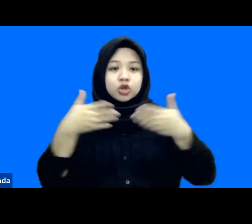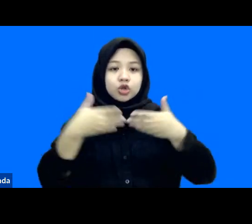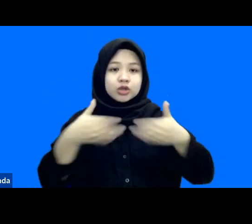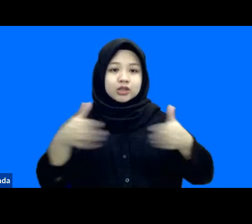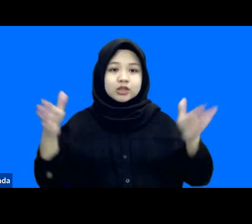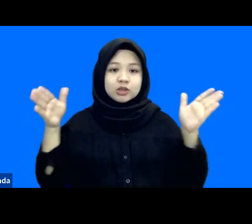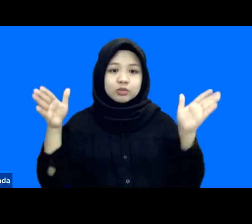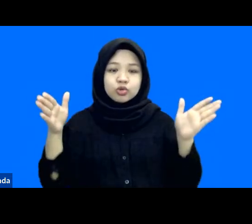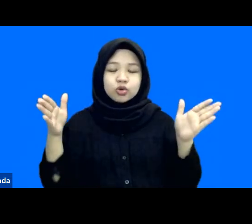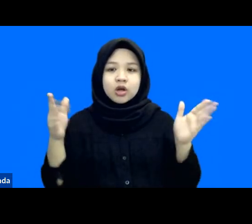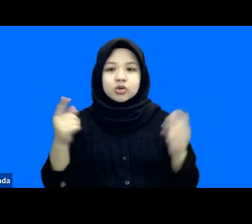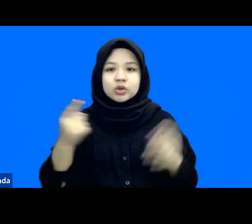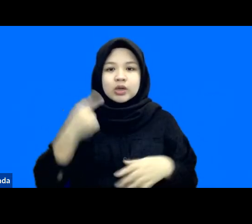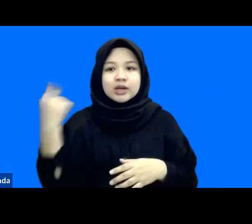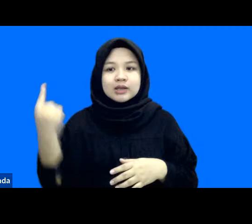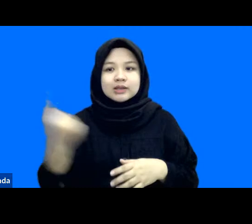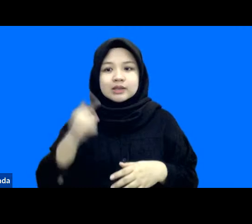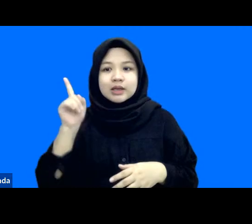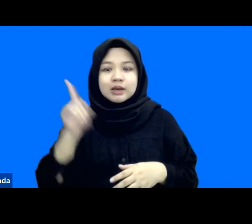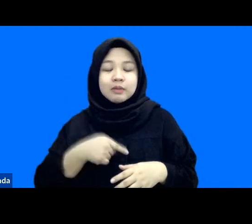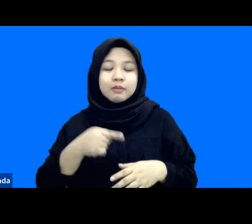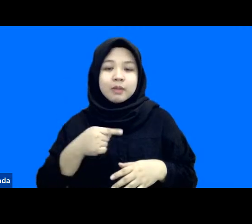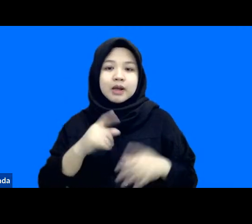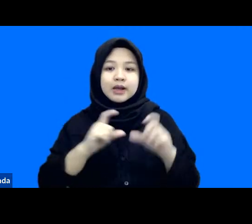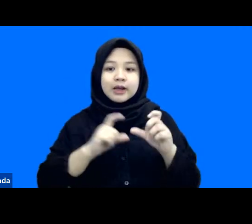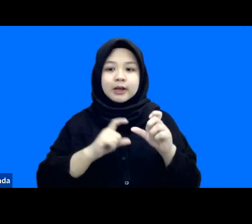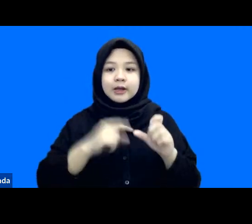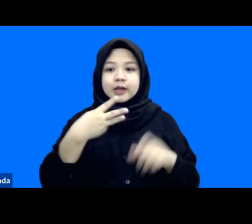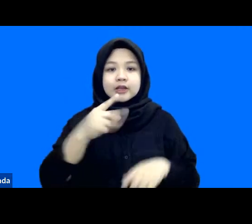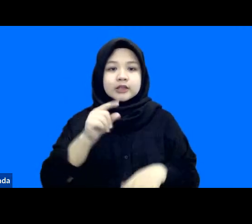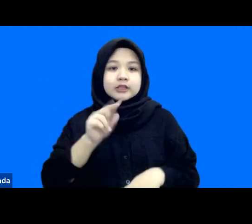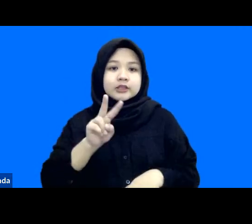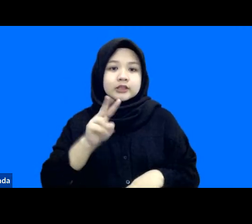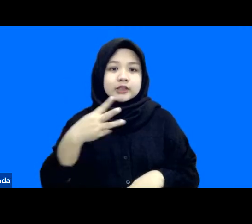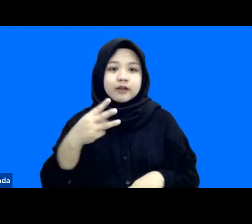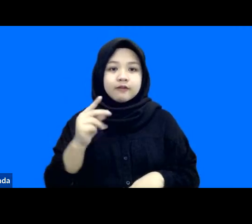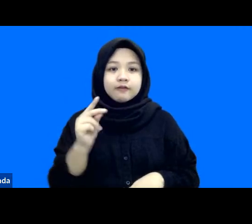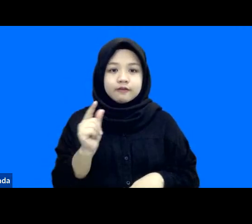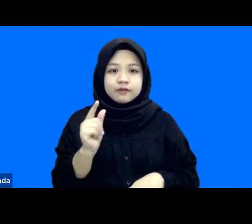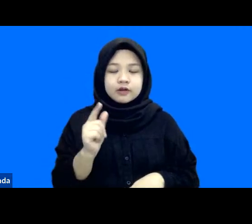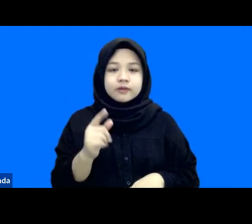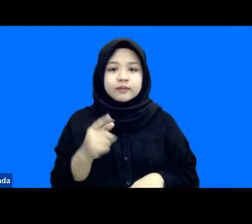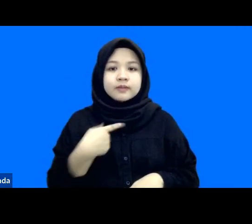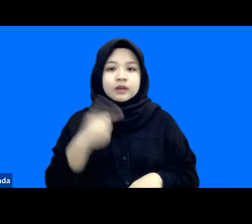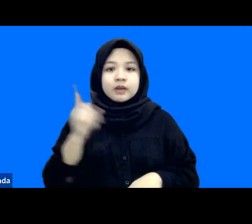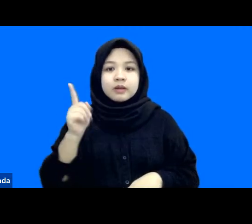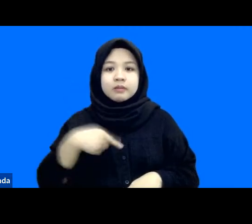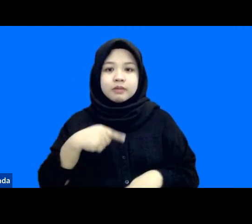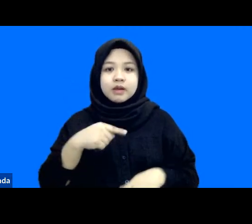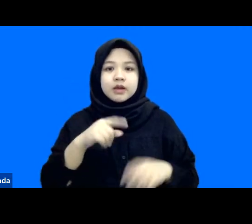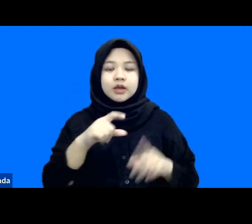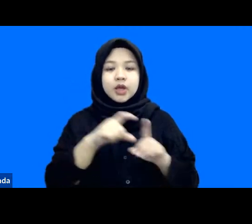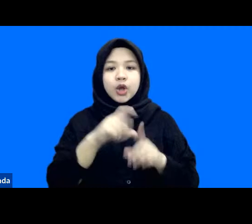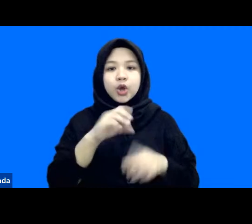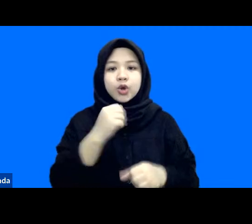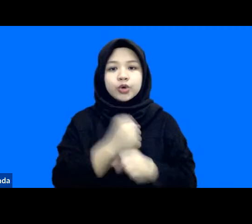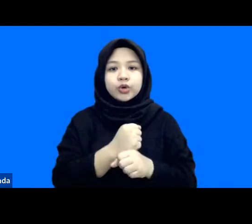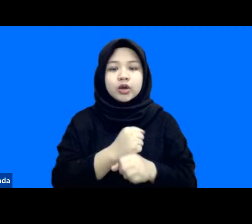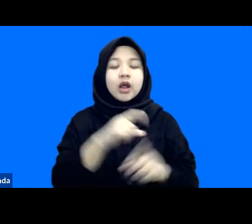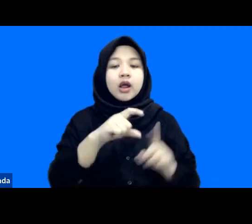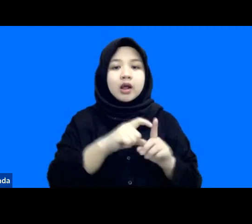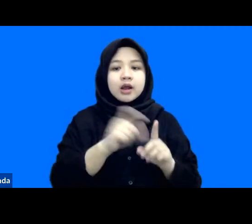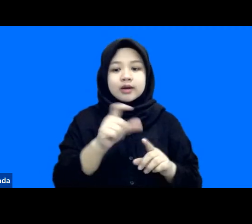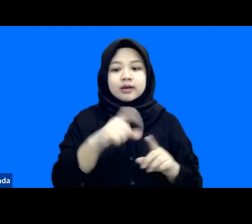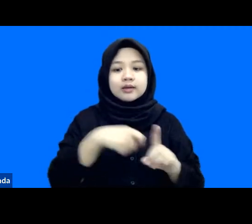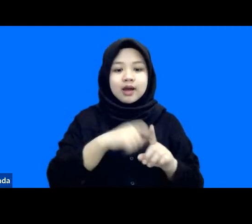LibreOffice software. I don't use Google search, I use DuckDuckGo search. I don't use a Windows system or a Mac system, I use a Linux system. So in school